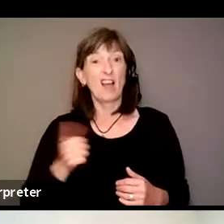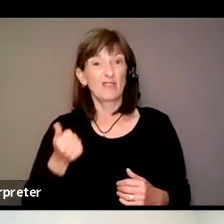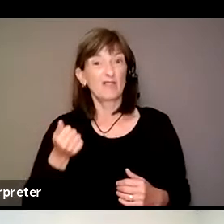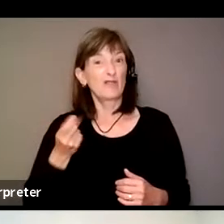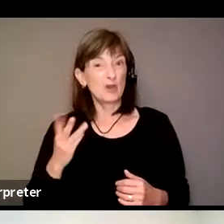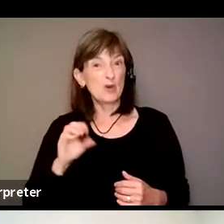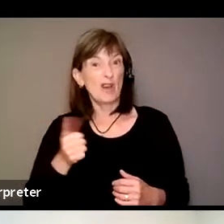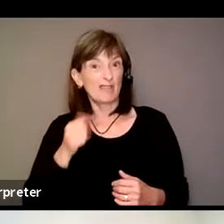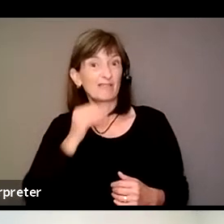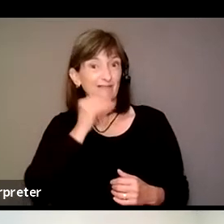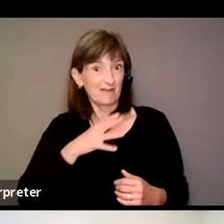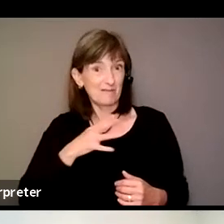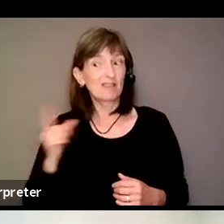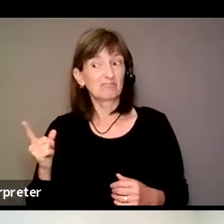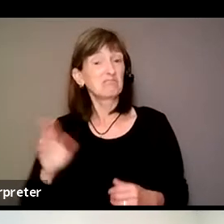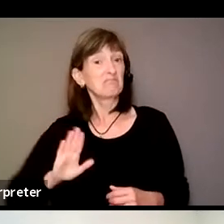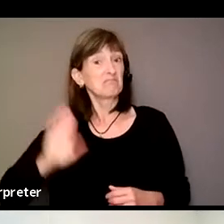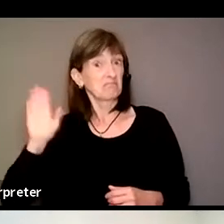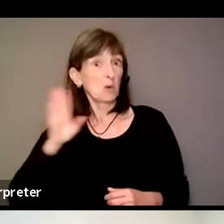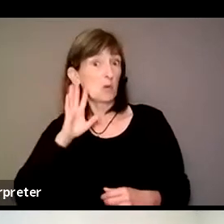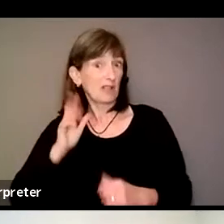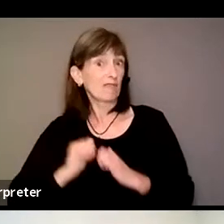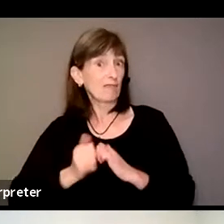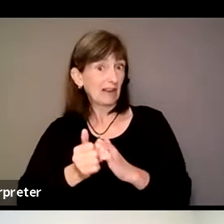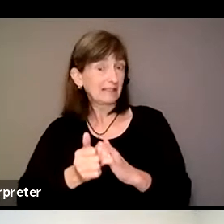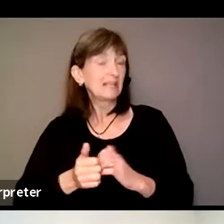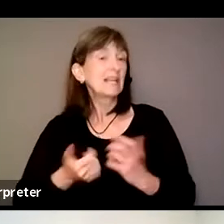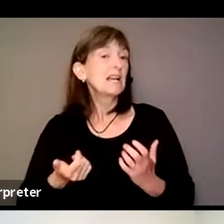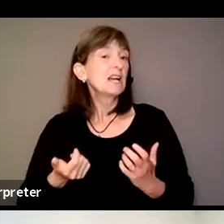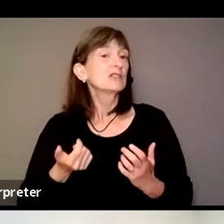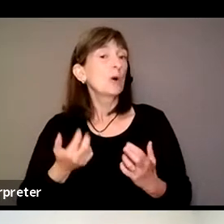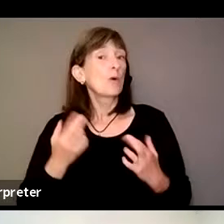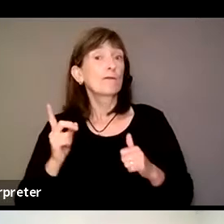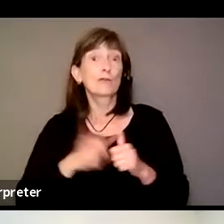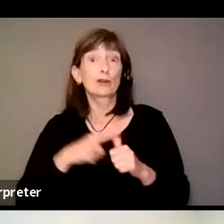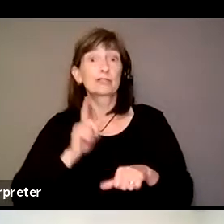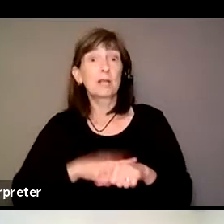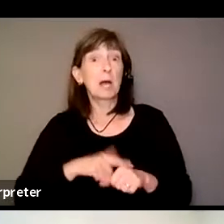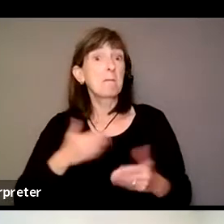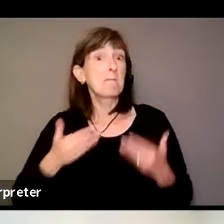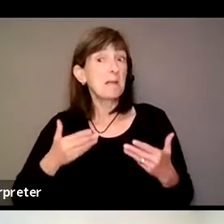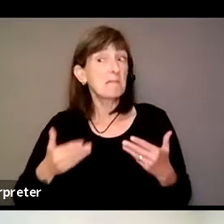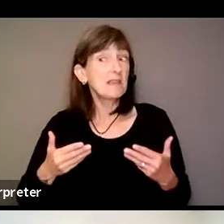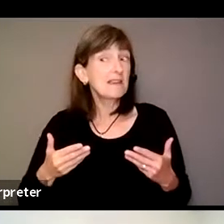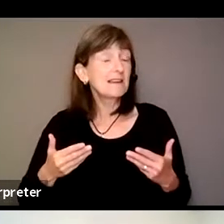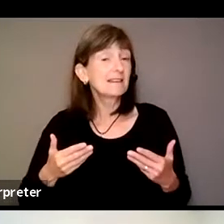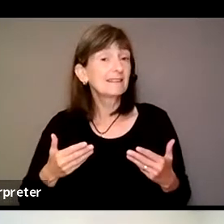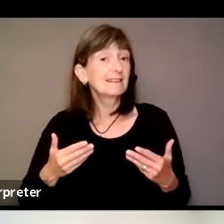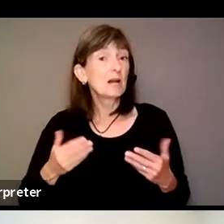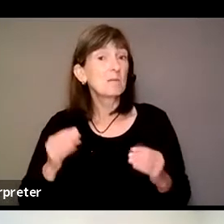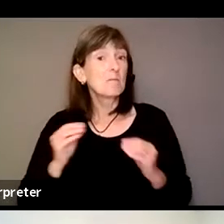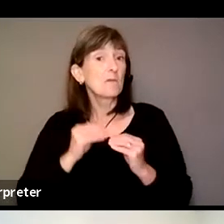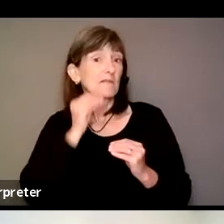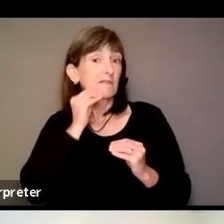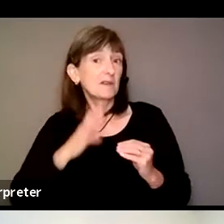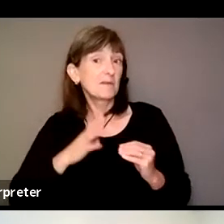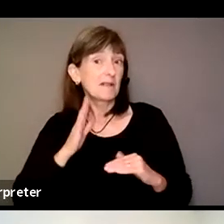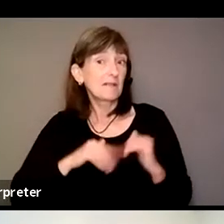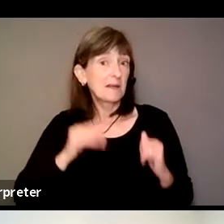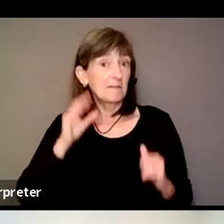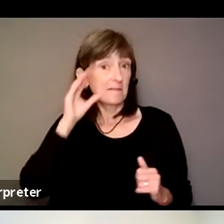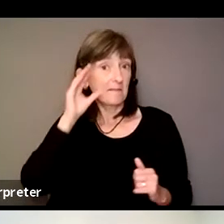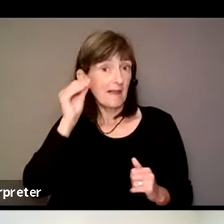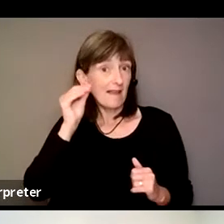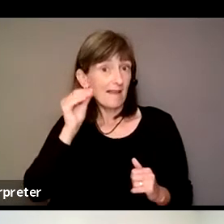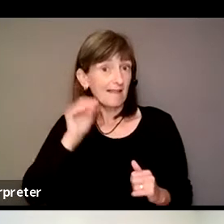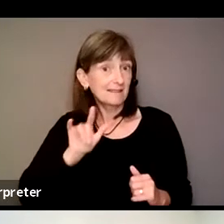in Stephenville. So I'm hoping for the first time that the balance shifts. It'll be the first time maybe ever that there'll be more females on the